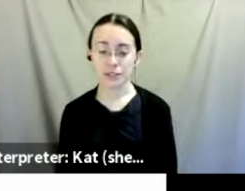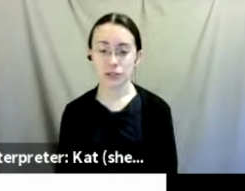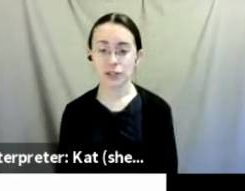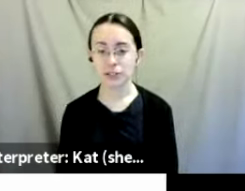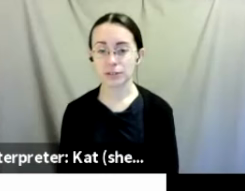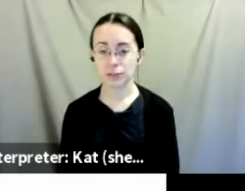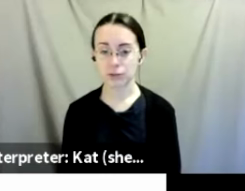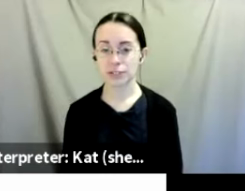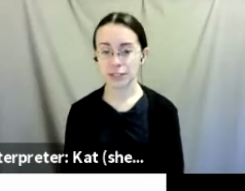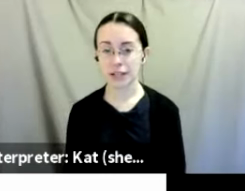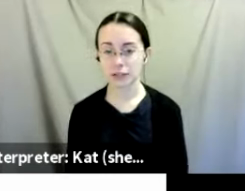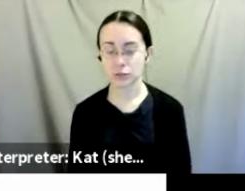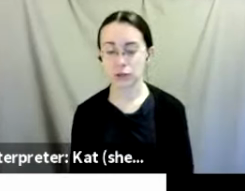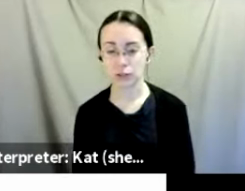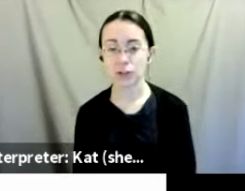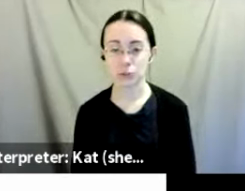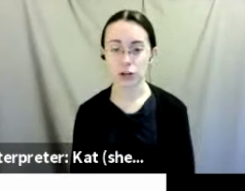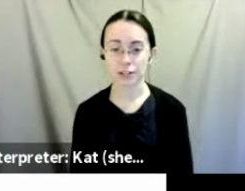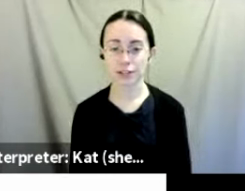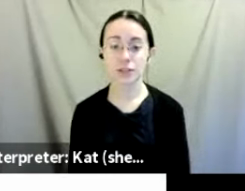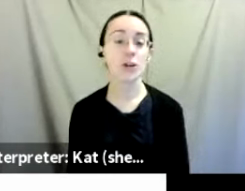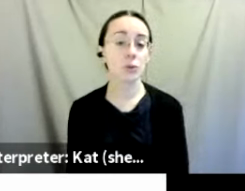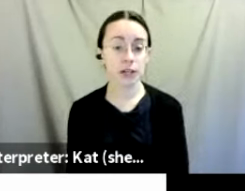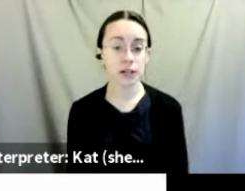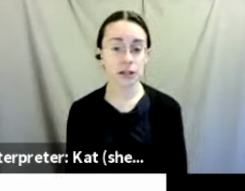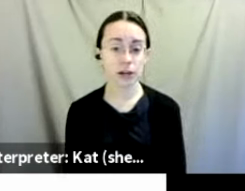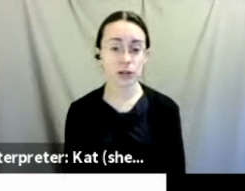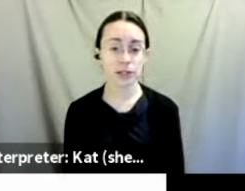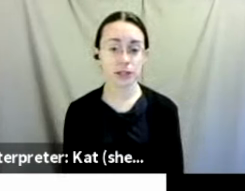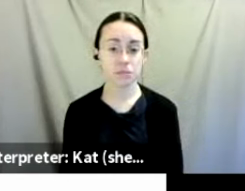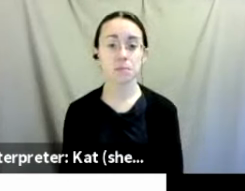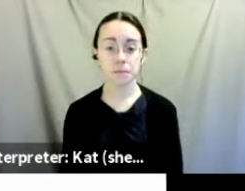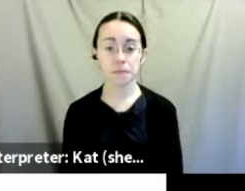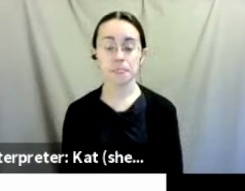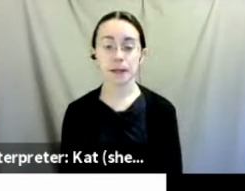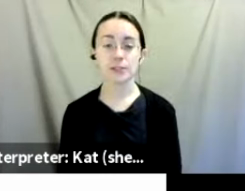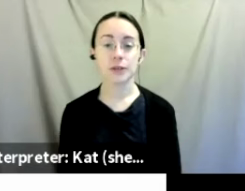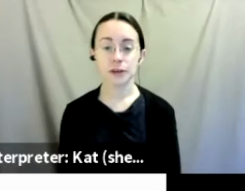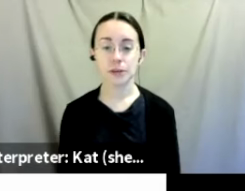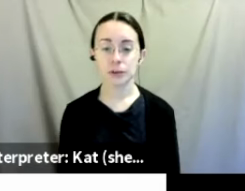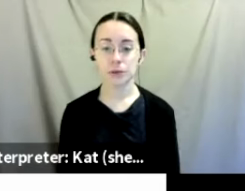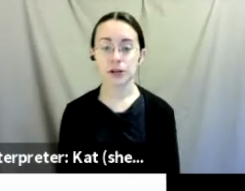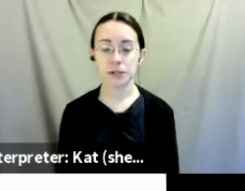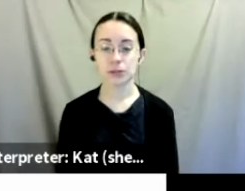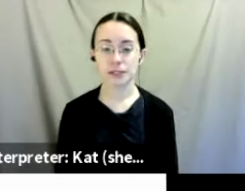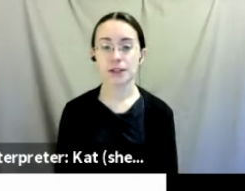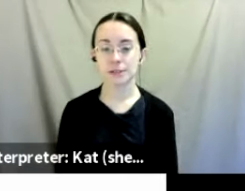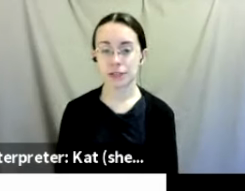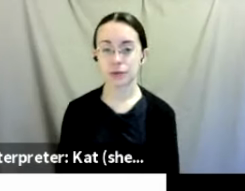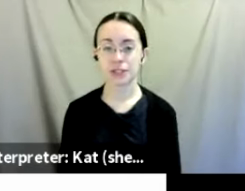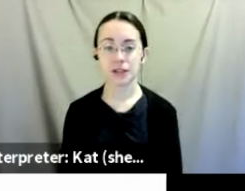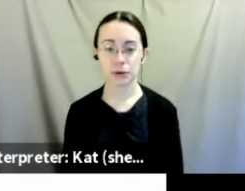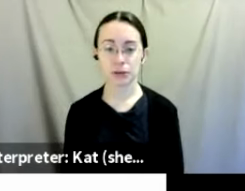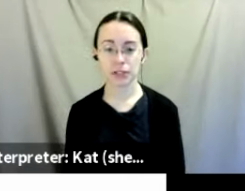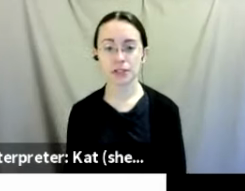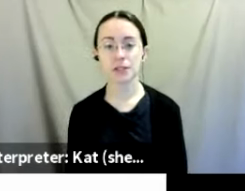cultural considerations involved in that conversion process, and we are working on that currently. So we know that postpartum measurements of deaf